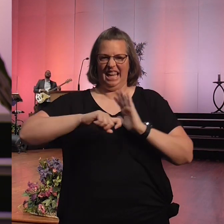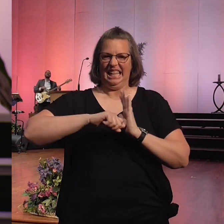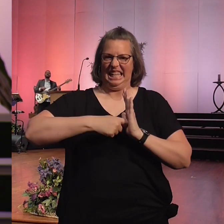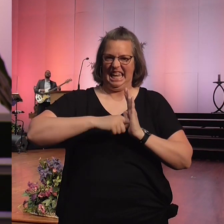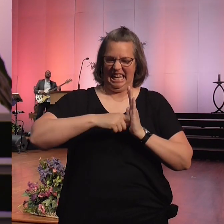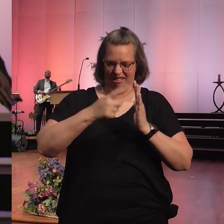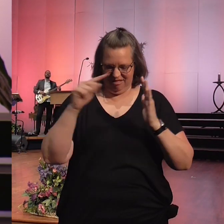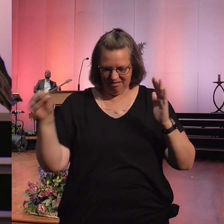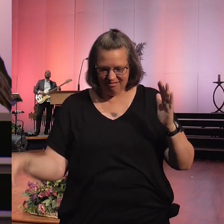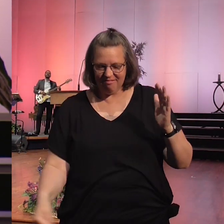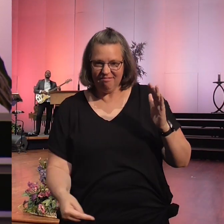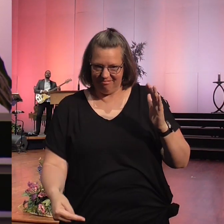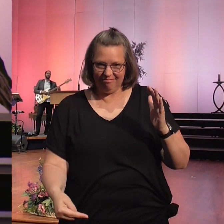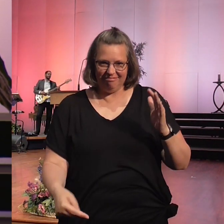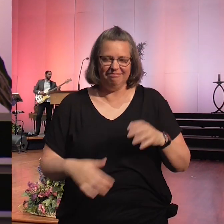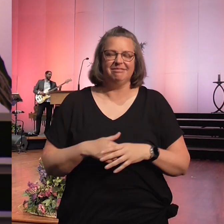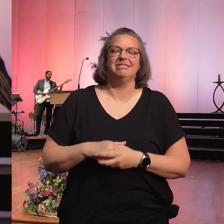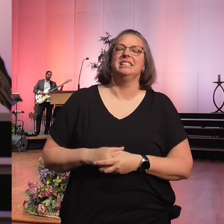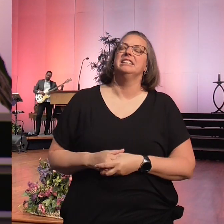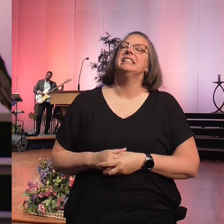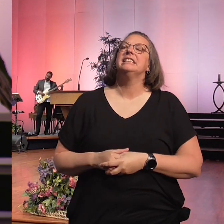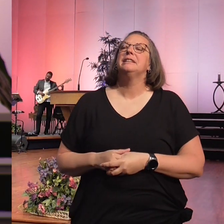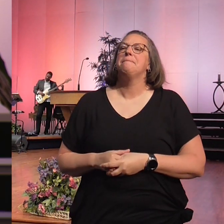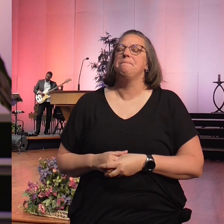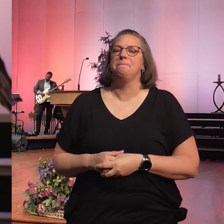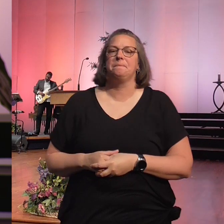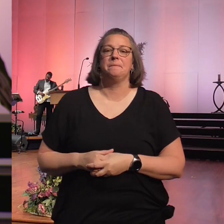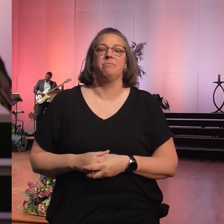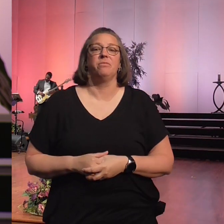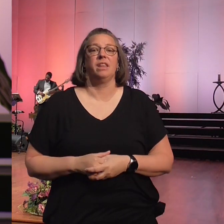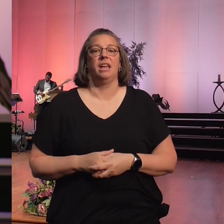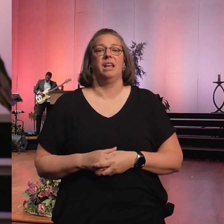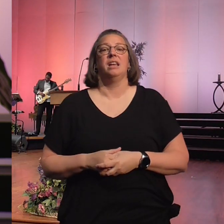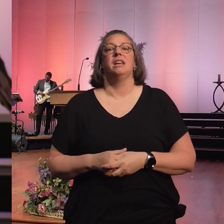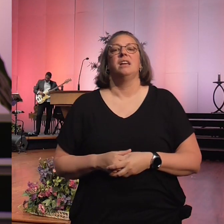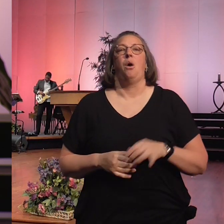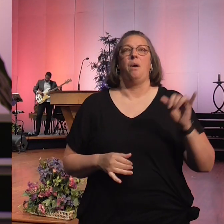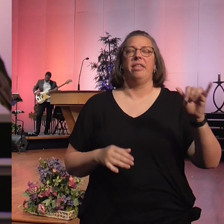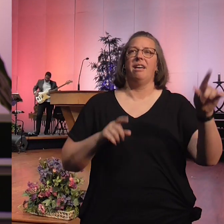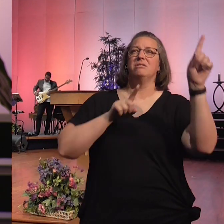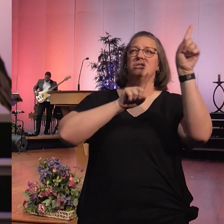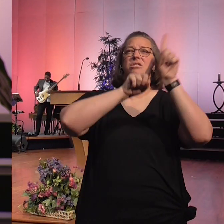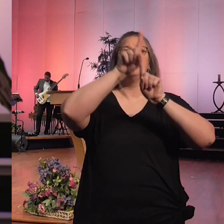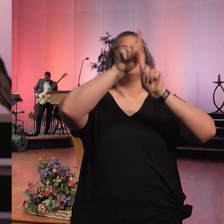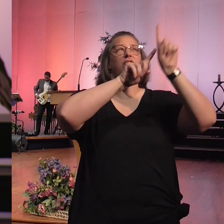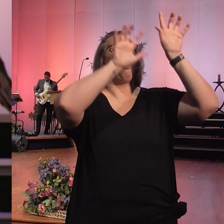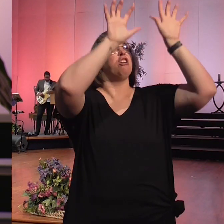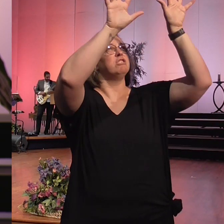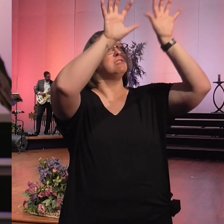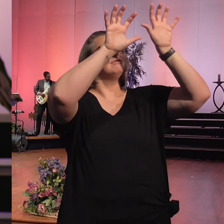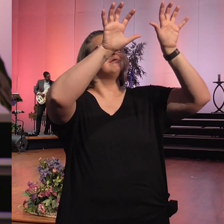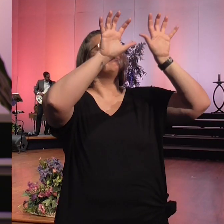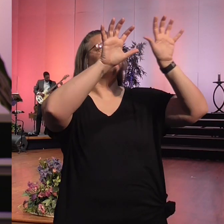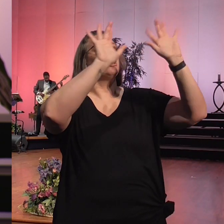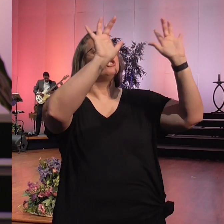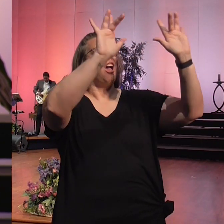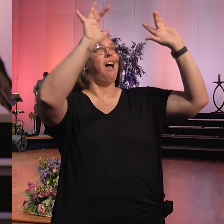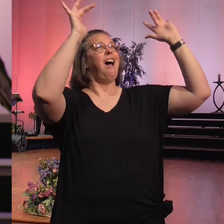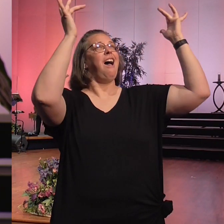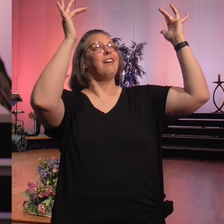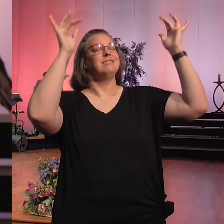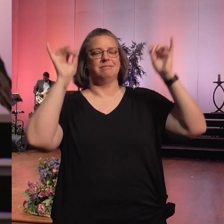the mat. When childhood stars shine, always stay humble